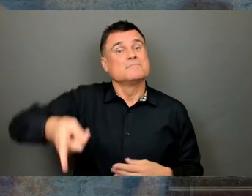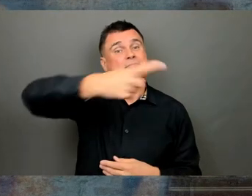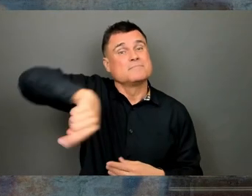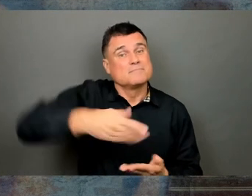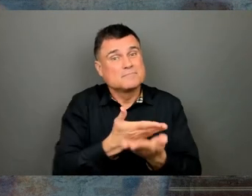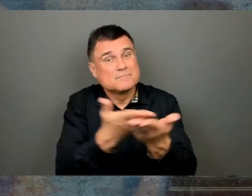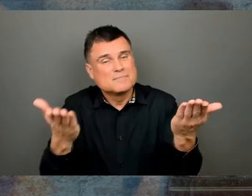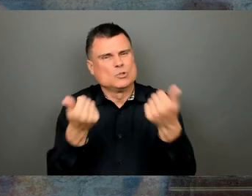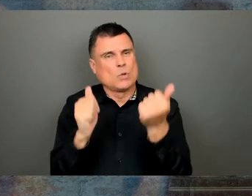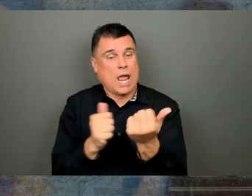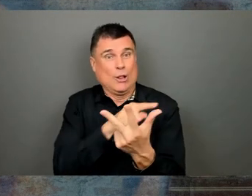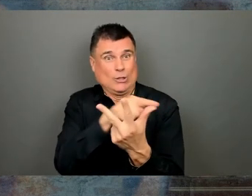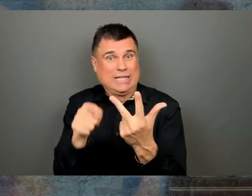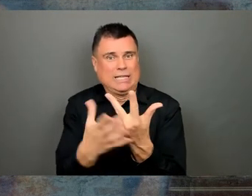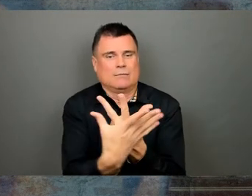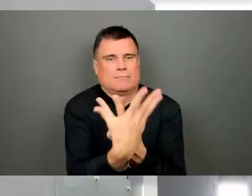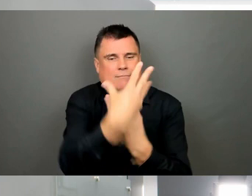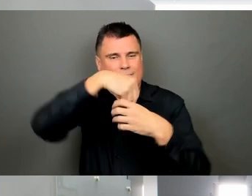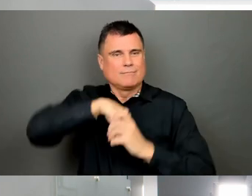Instructions. Try the moves all together.